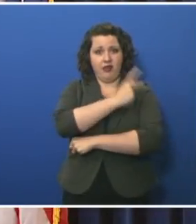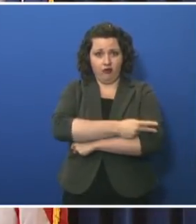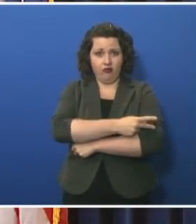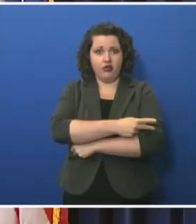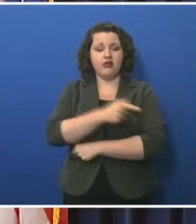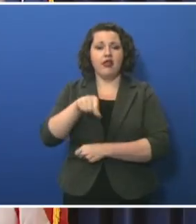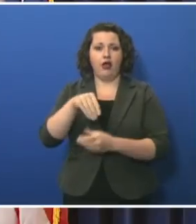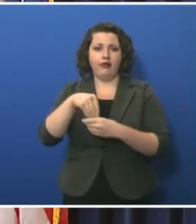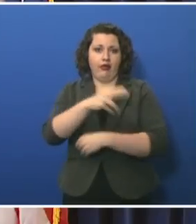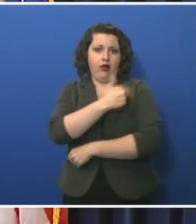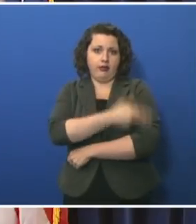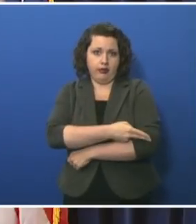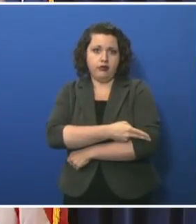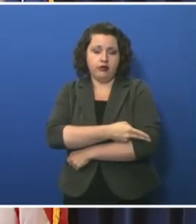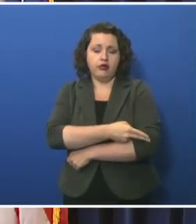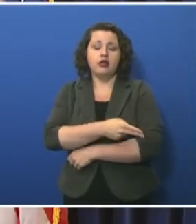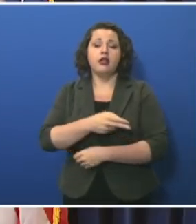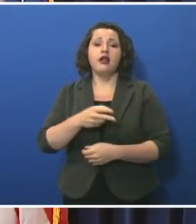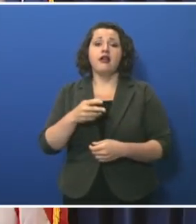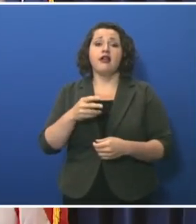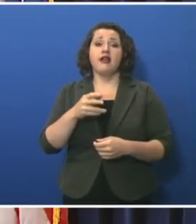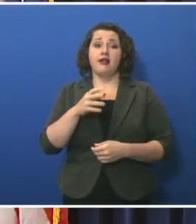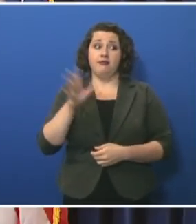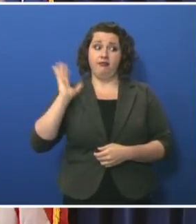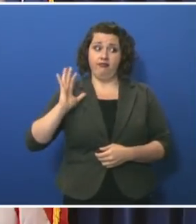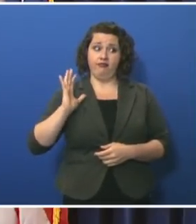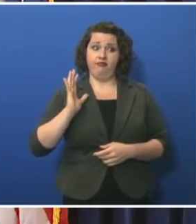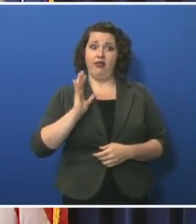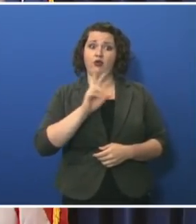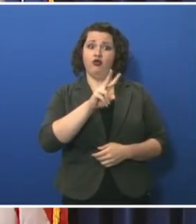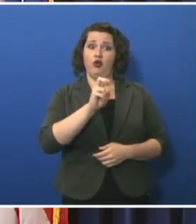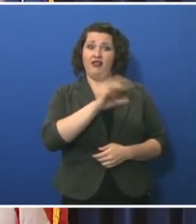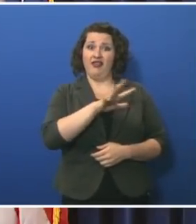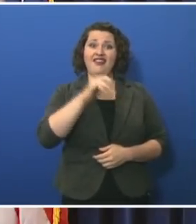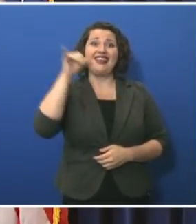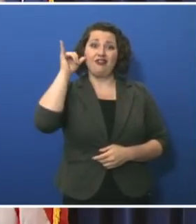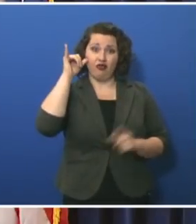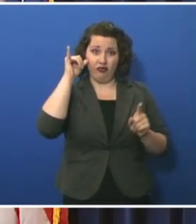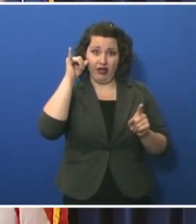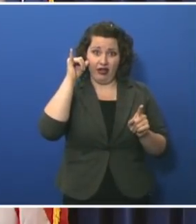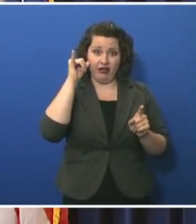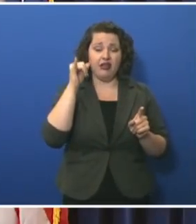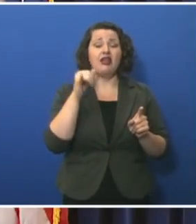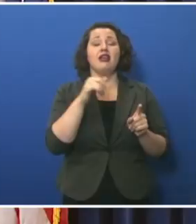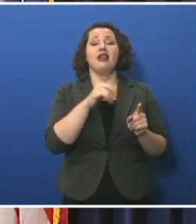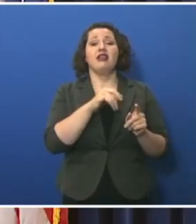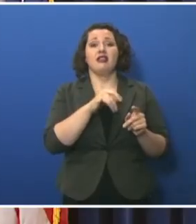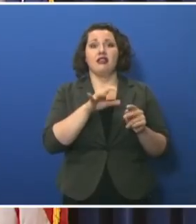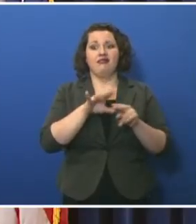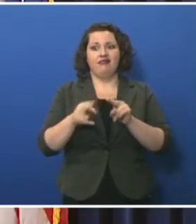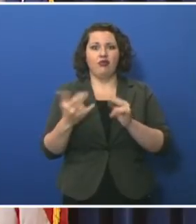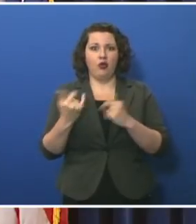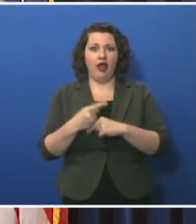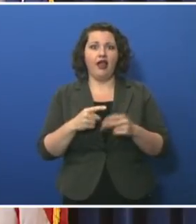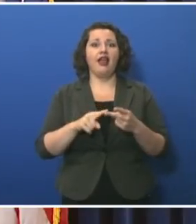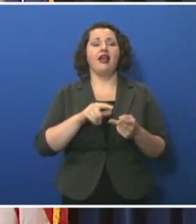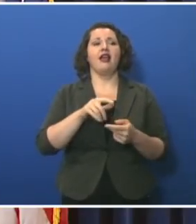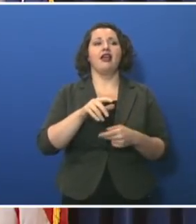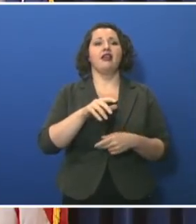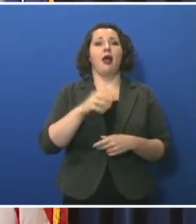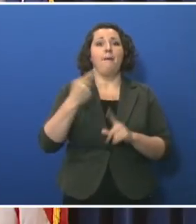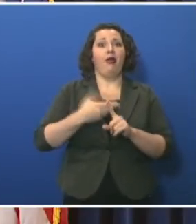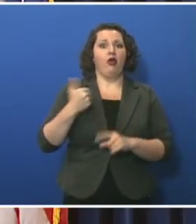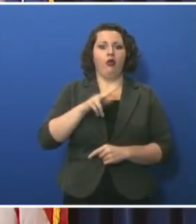patients are hospitalized. That's down from 255 yesterday, and it's down from 394 a